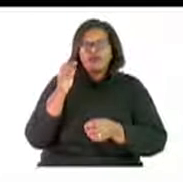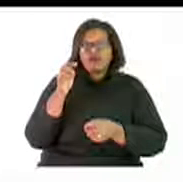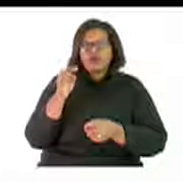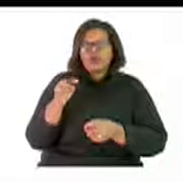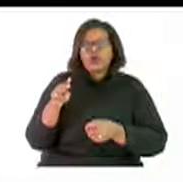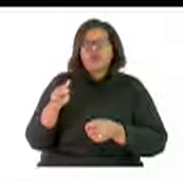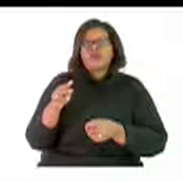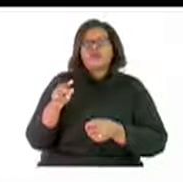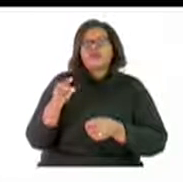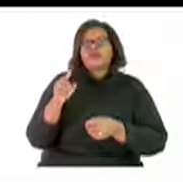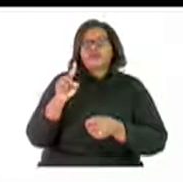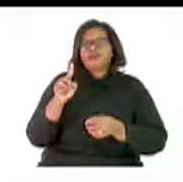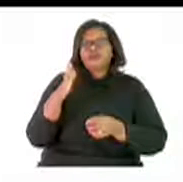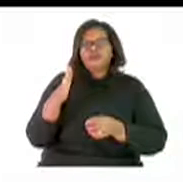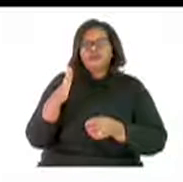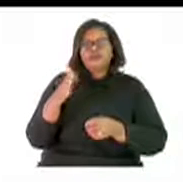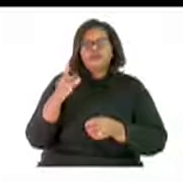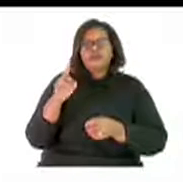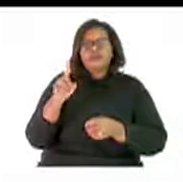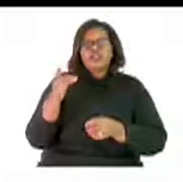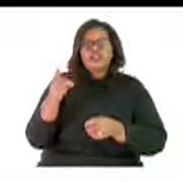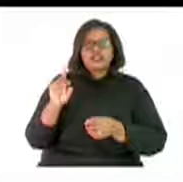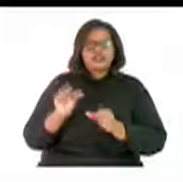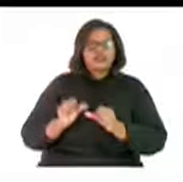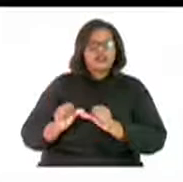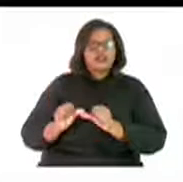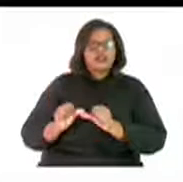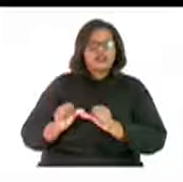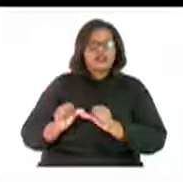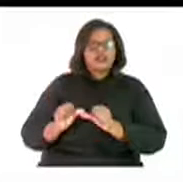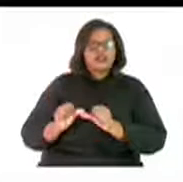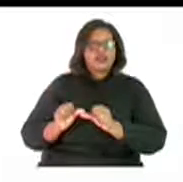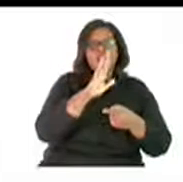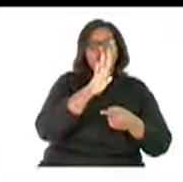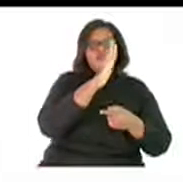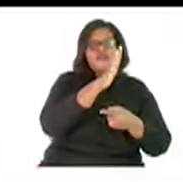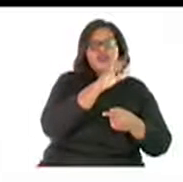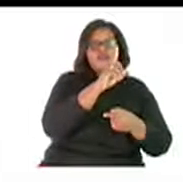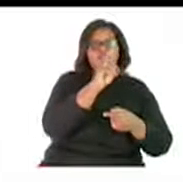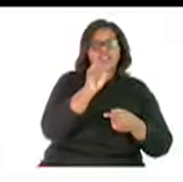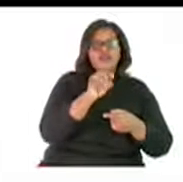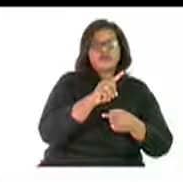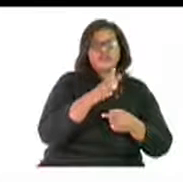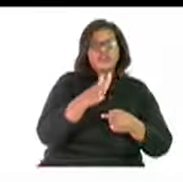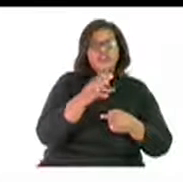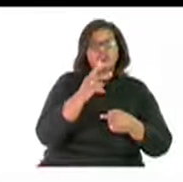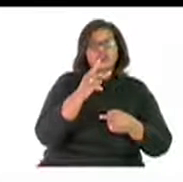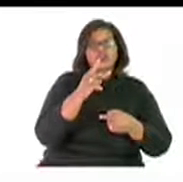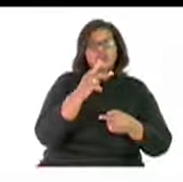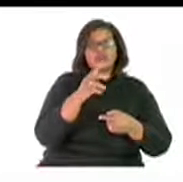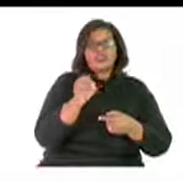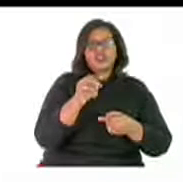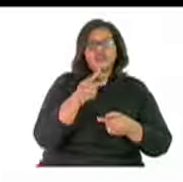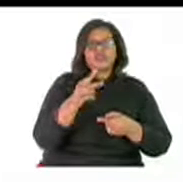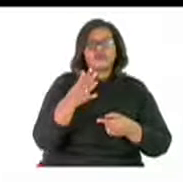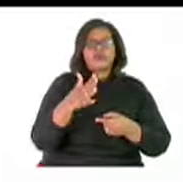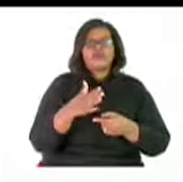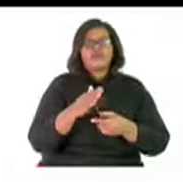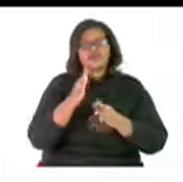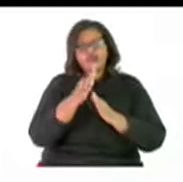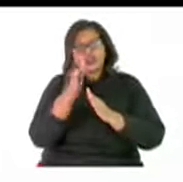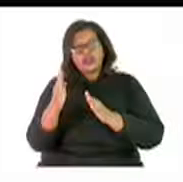on. If you look at the column below, 20 and 25, we also